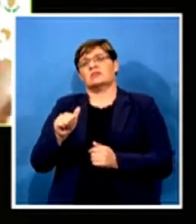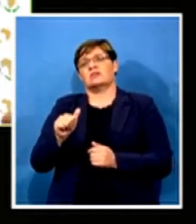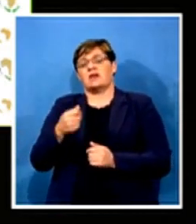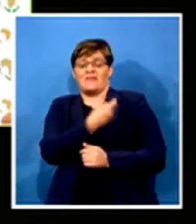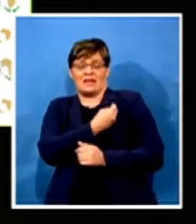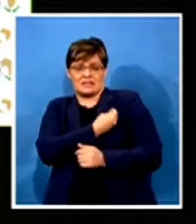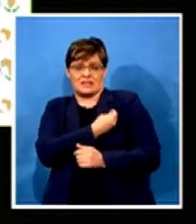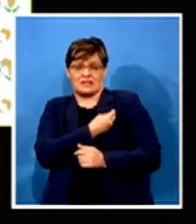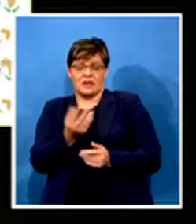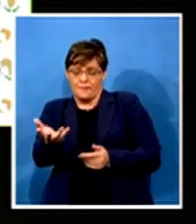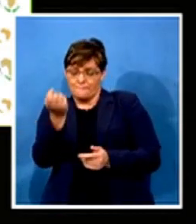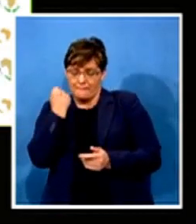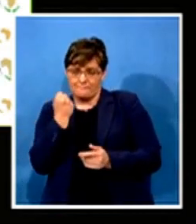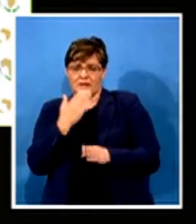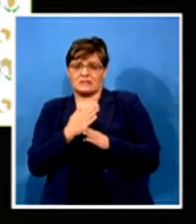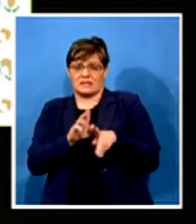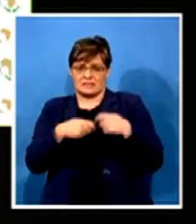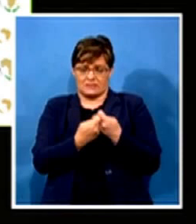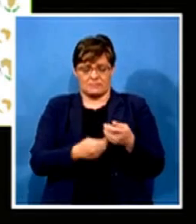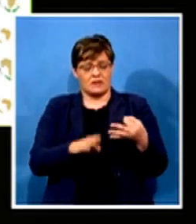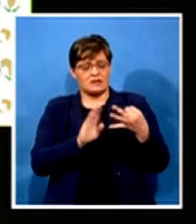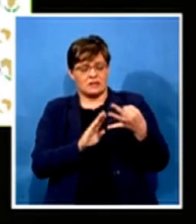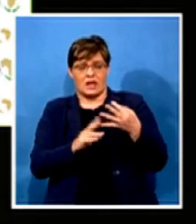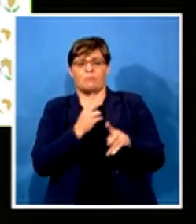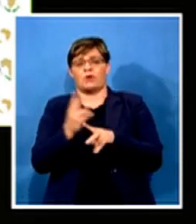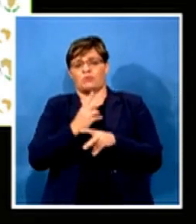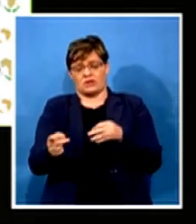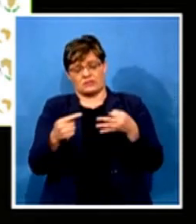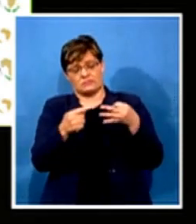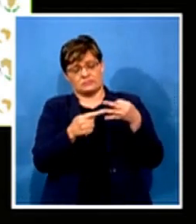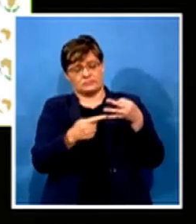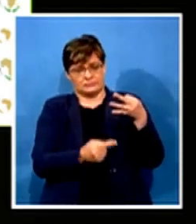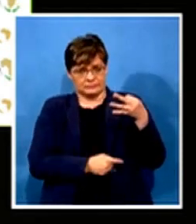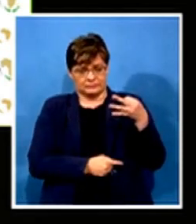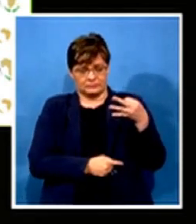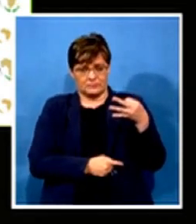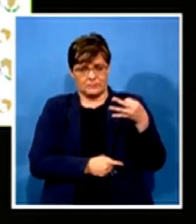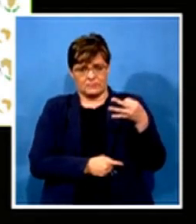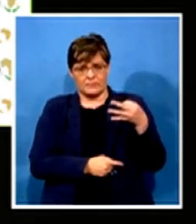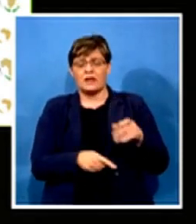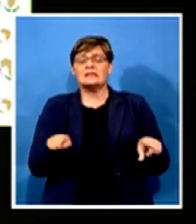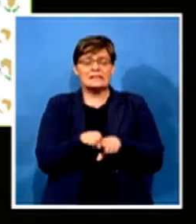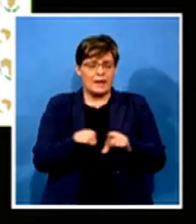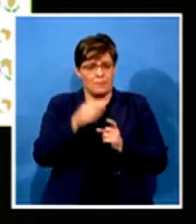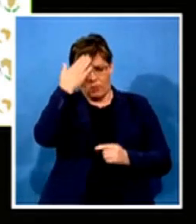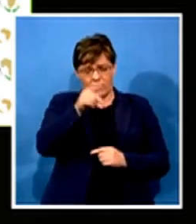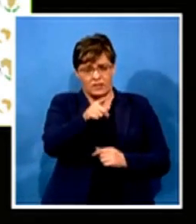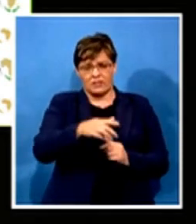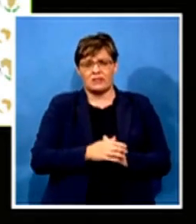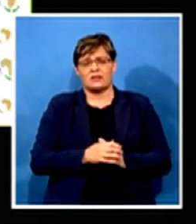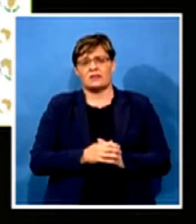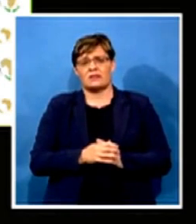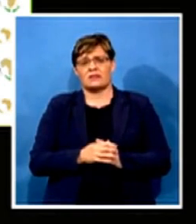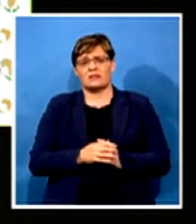Those are the three pillars of the vaccine strategy. Then you also know that, as indicated earlier on, that the